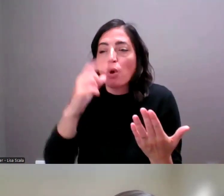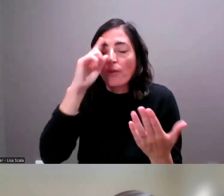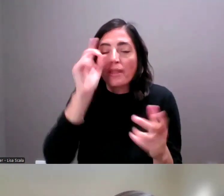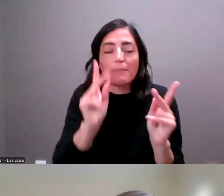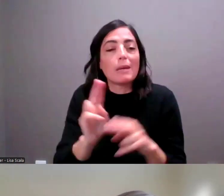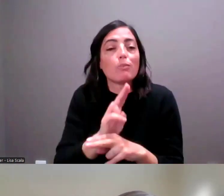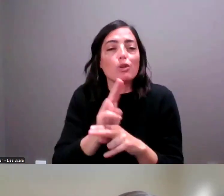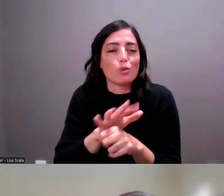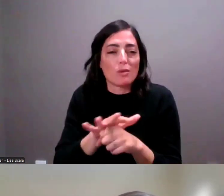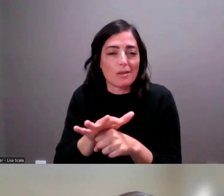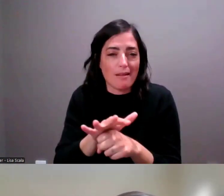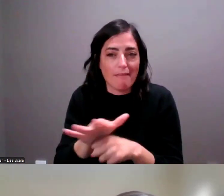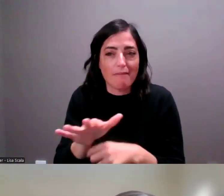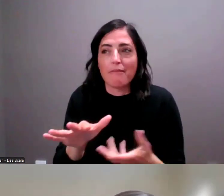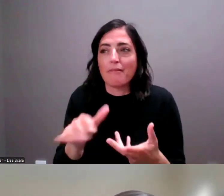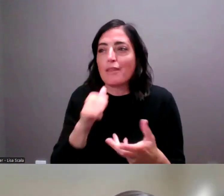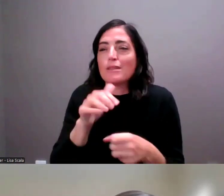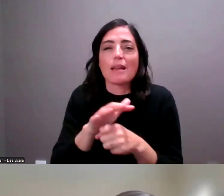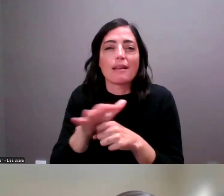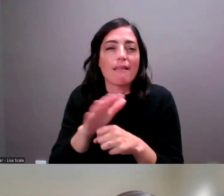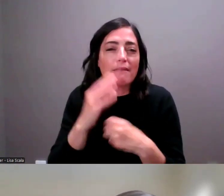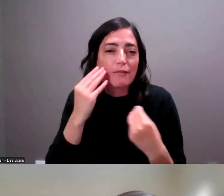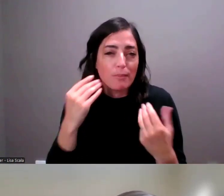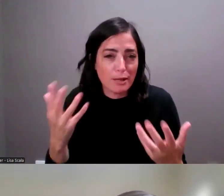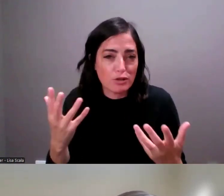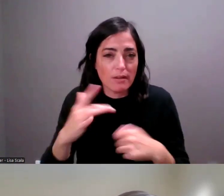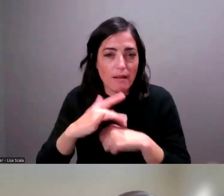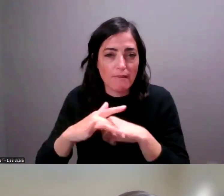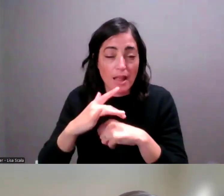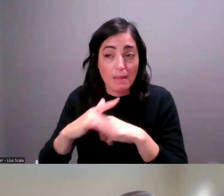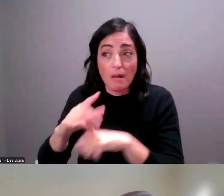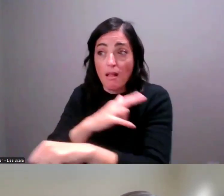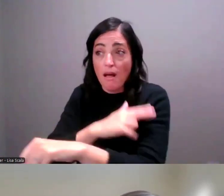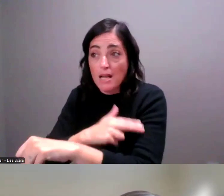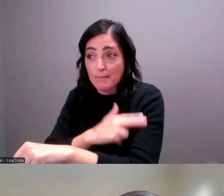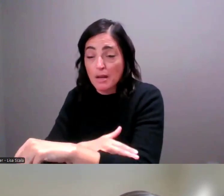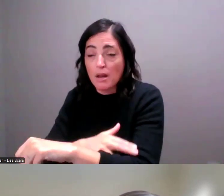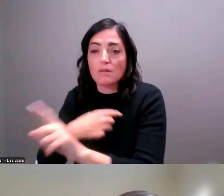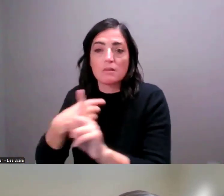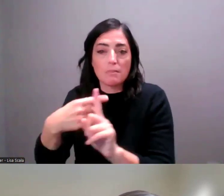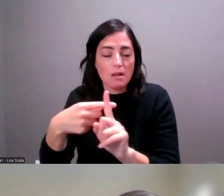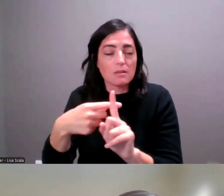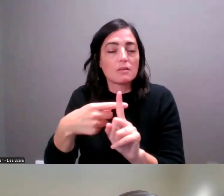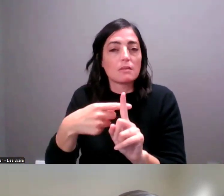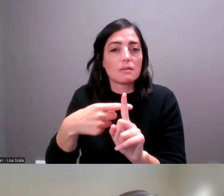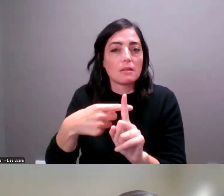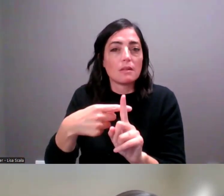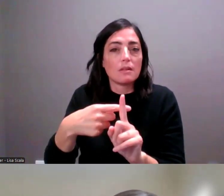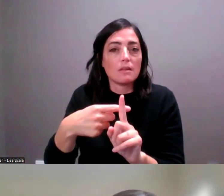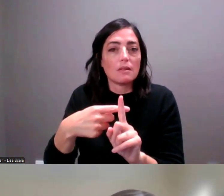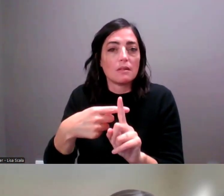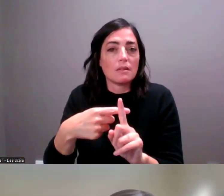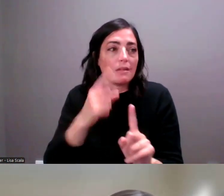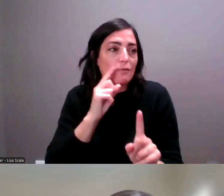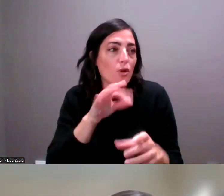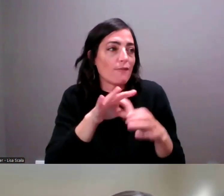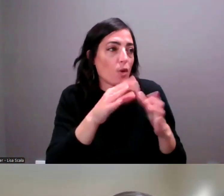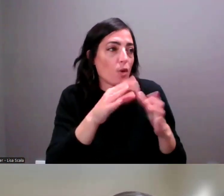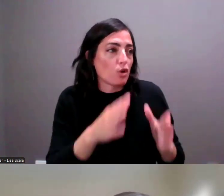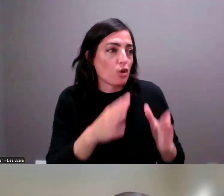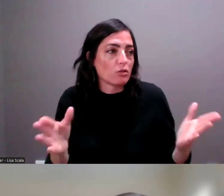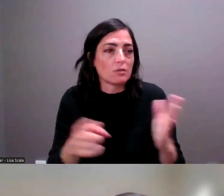plagued by a lack of information by the hospitals as well as for the voters.